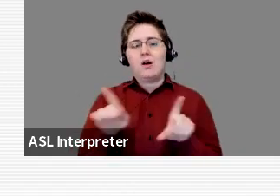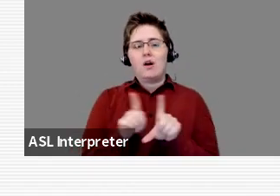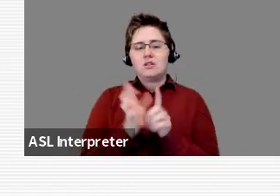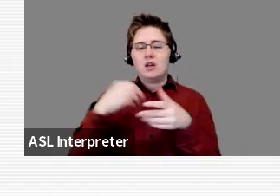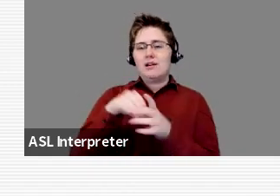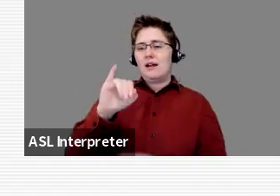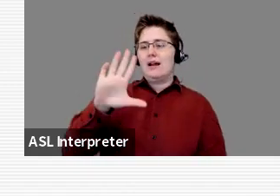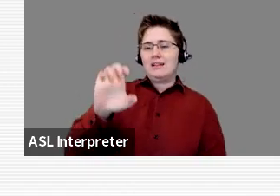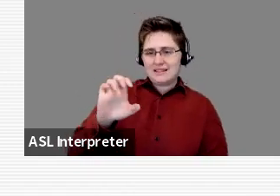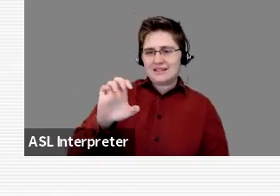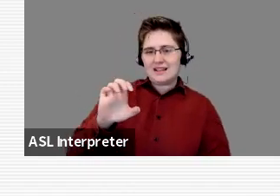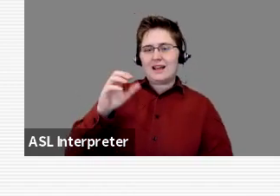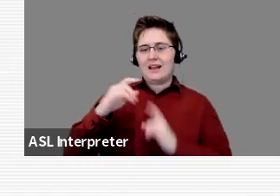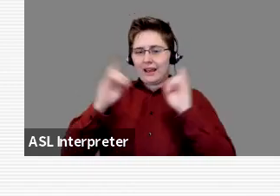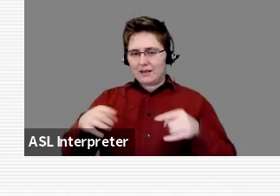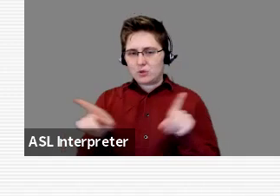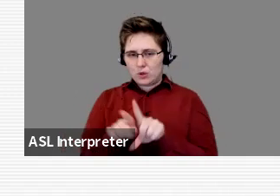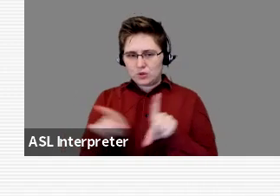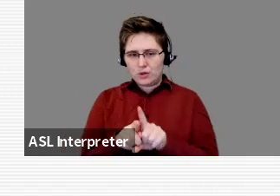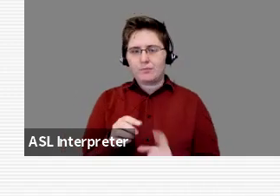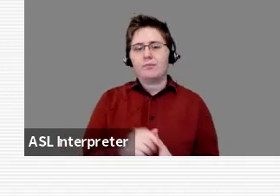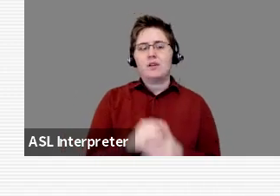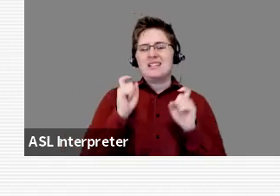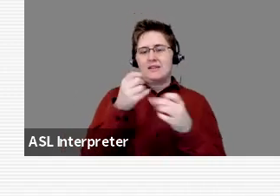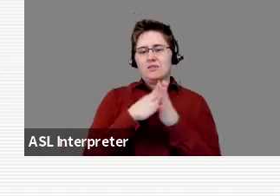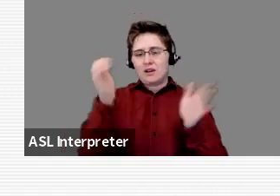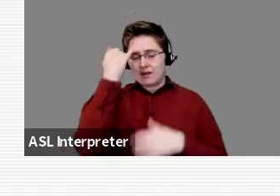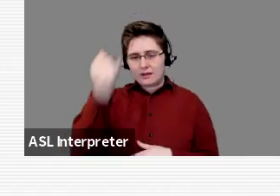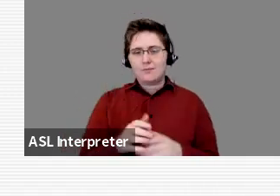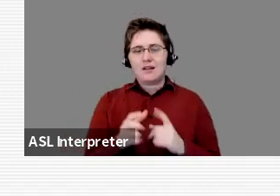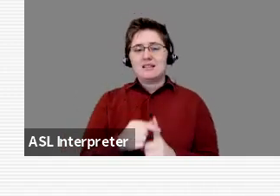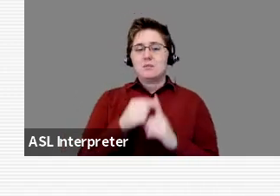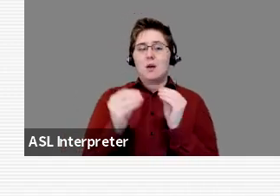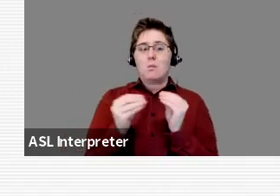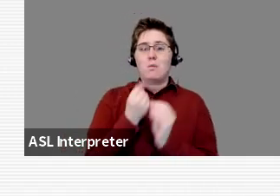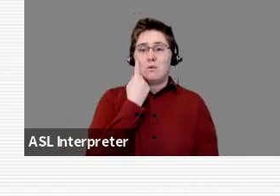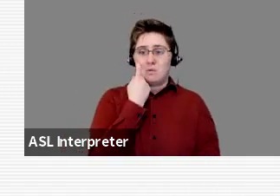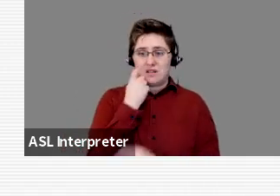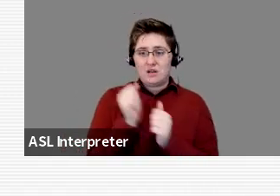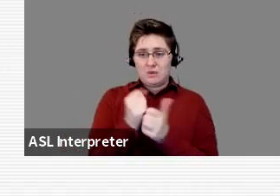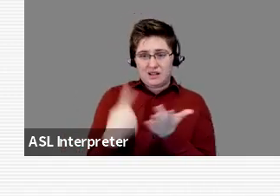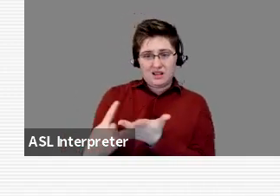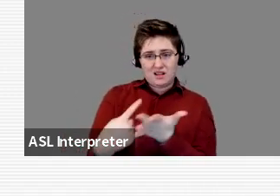just to give us kind of an idea, because a lot of, especially more recently with discussions about things